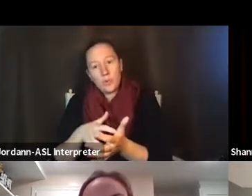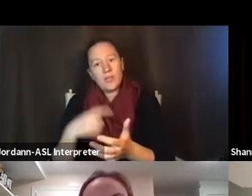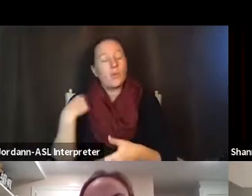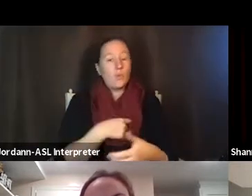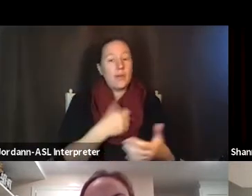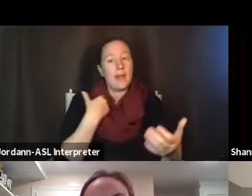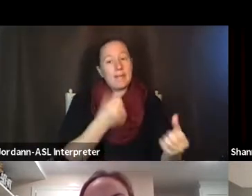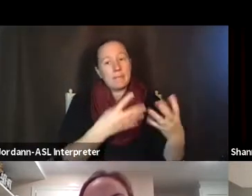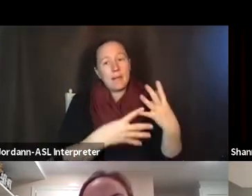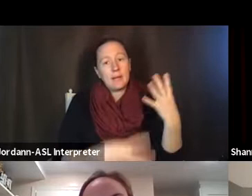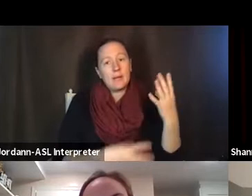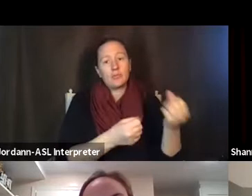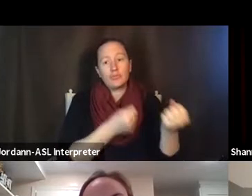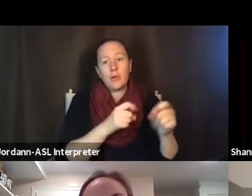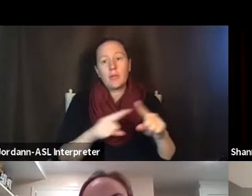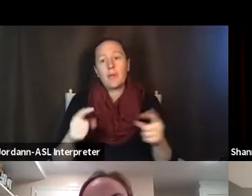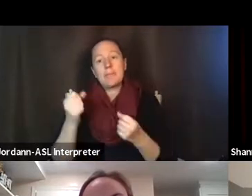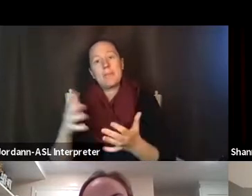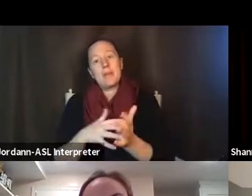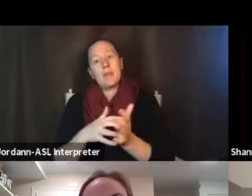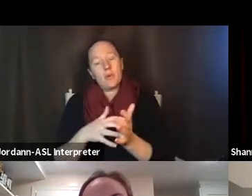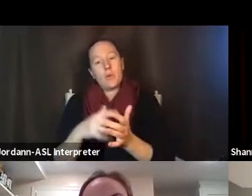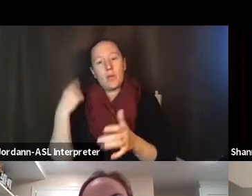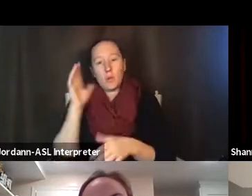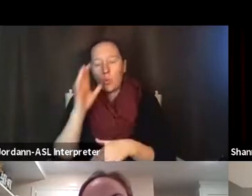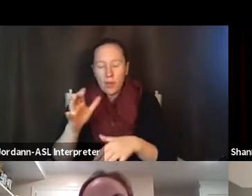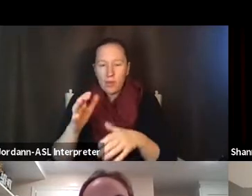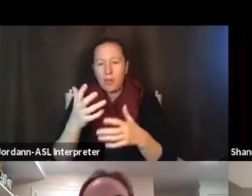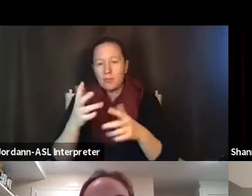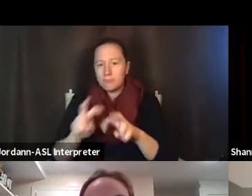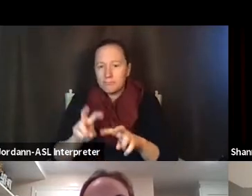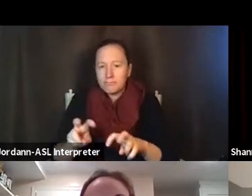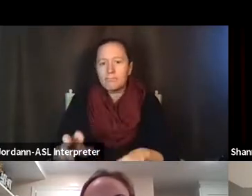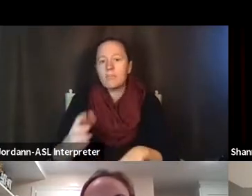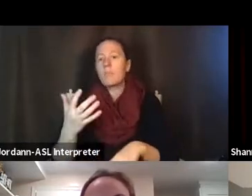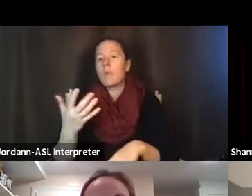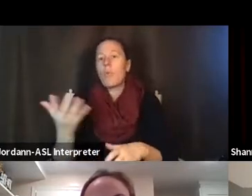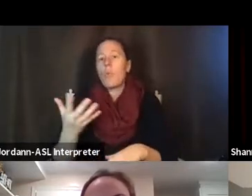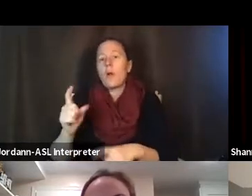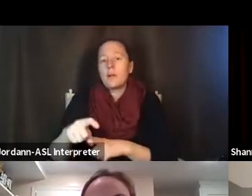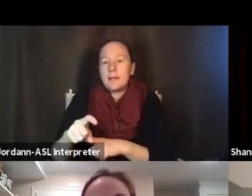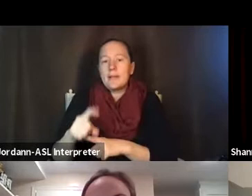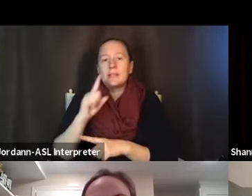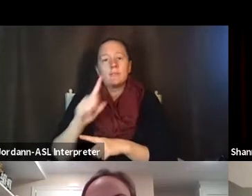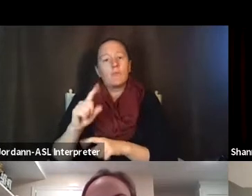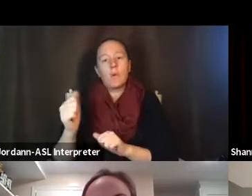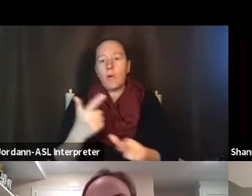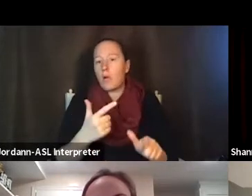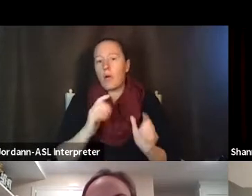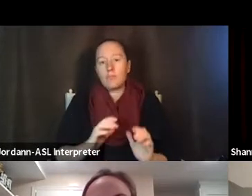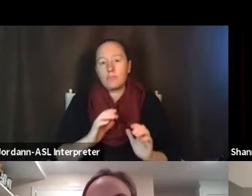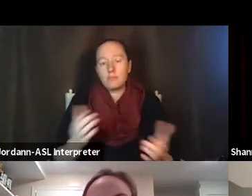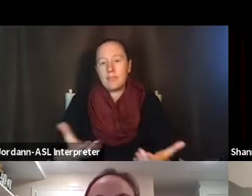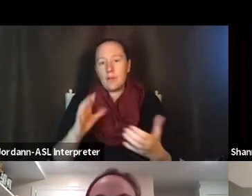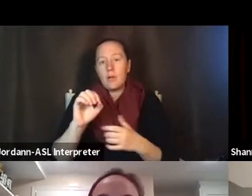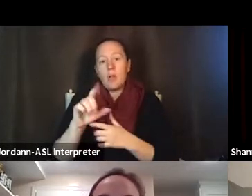many weaknesses. It will break down these specific needs and considerations for Coloradans across the state. It's a lot of